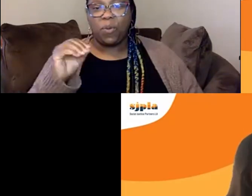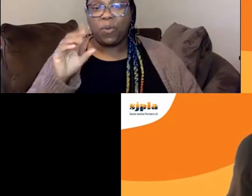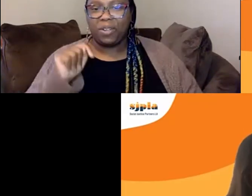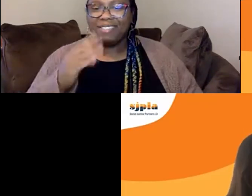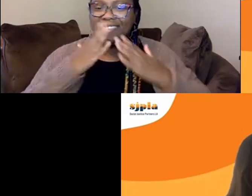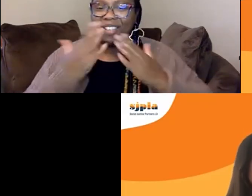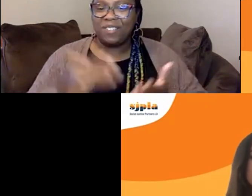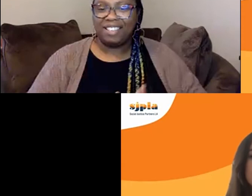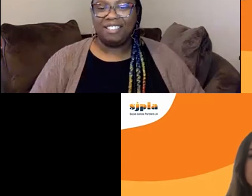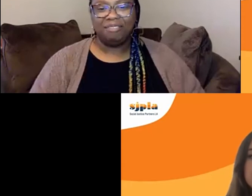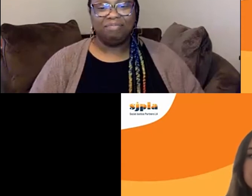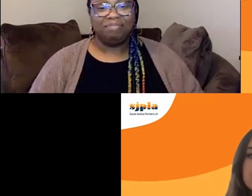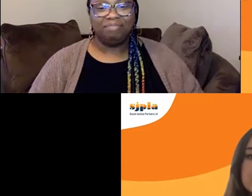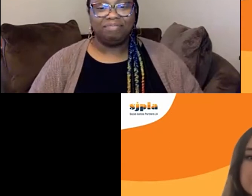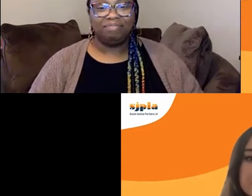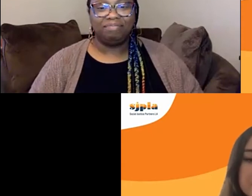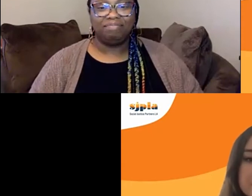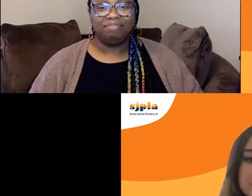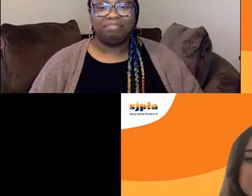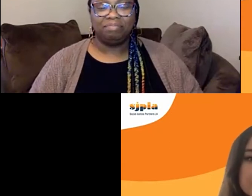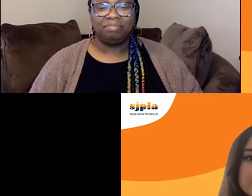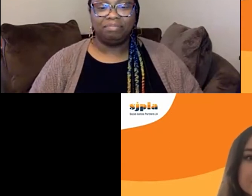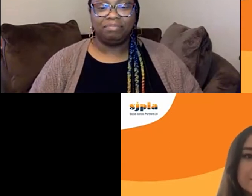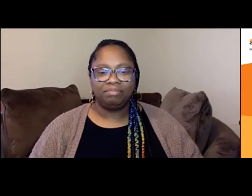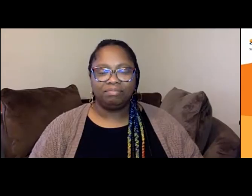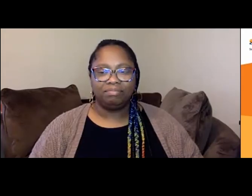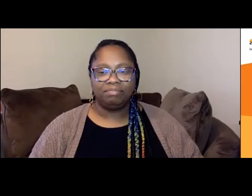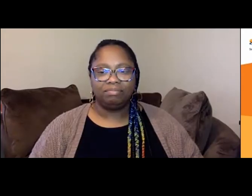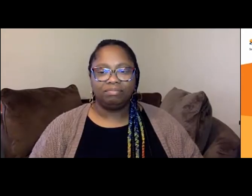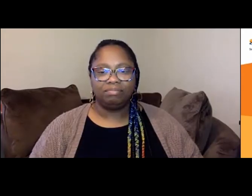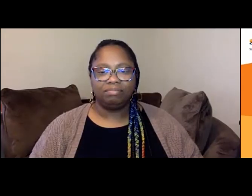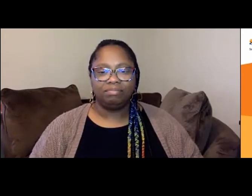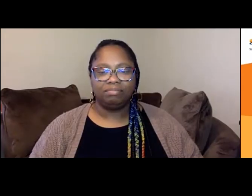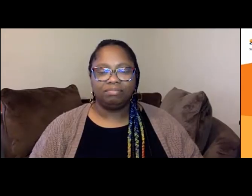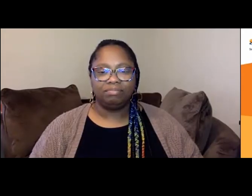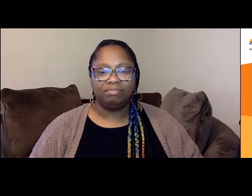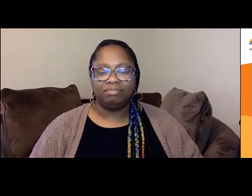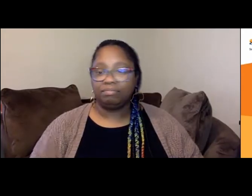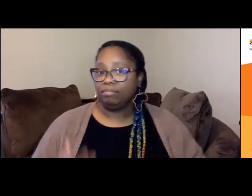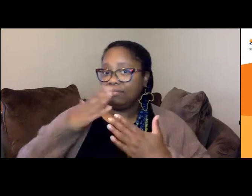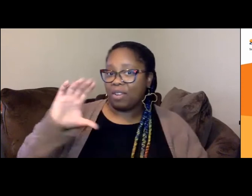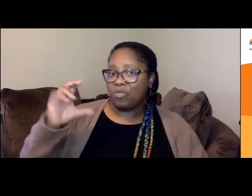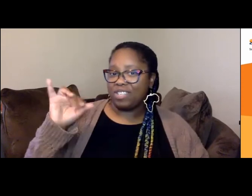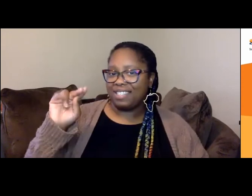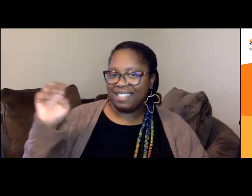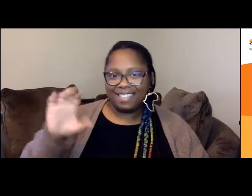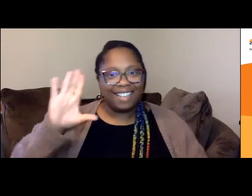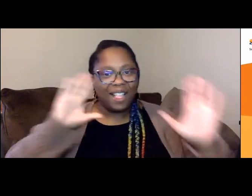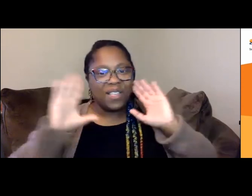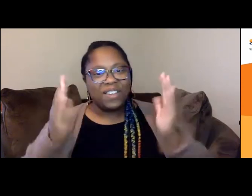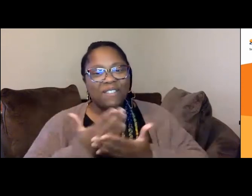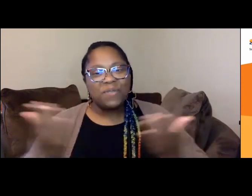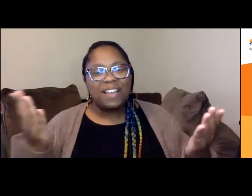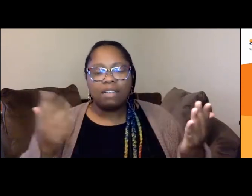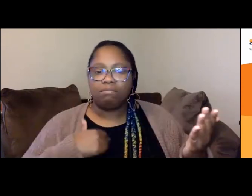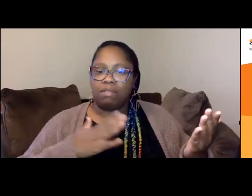all again. Thank you, Christine. Hi, everyone. So happy